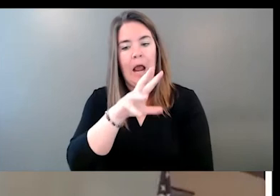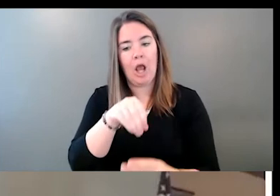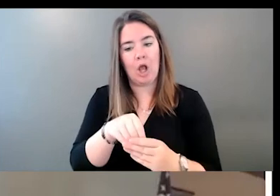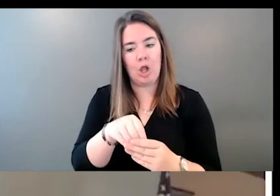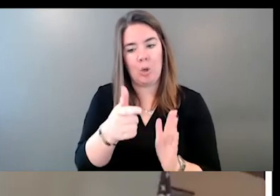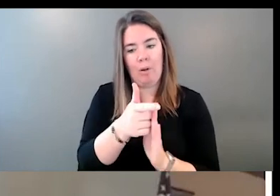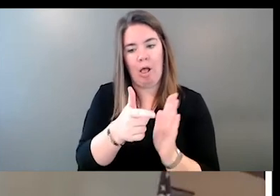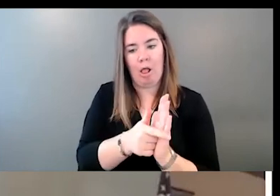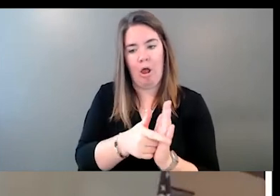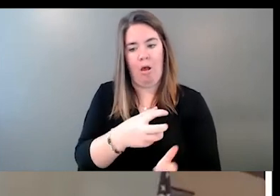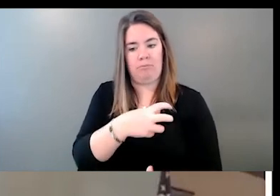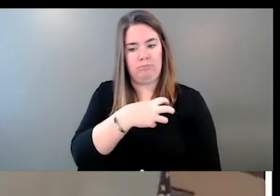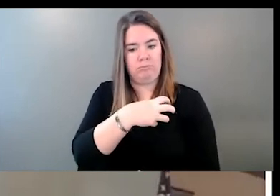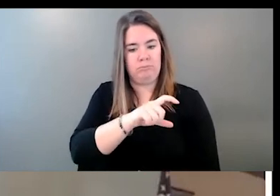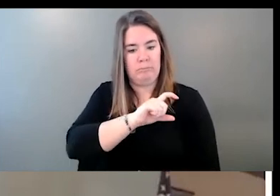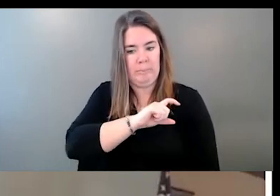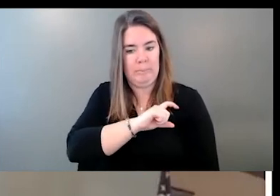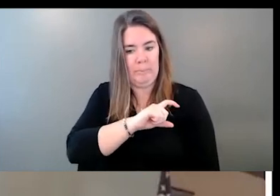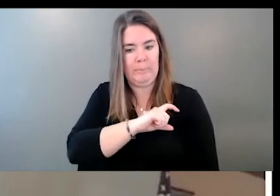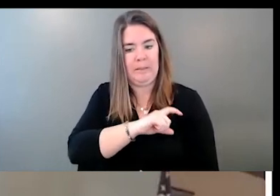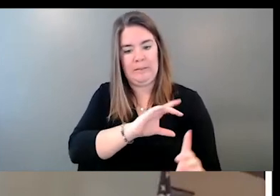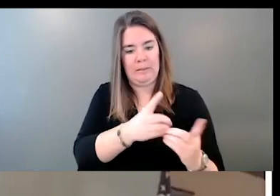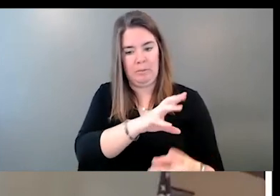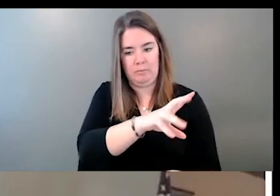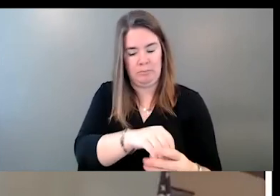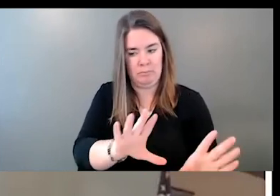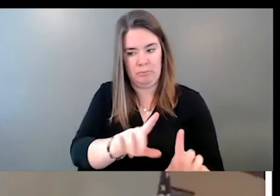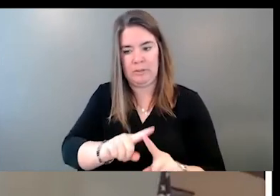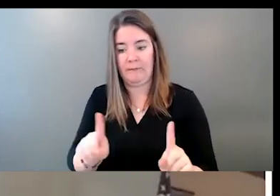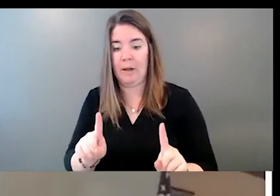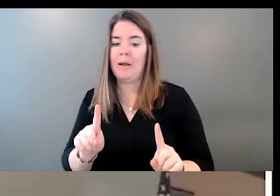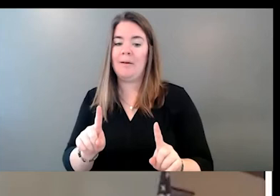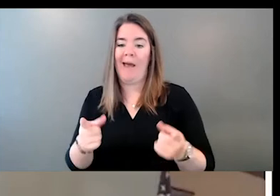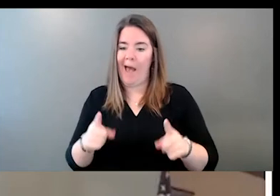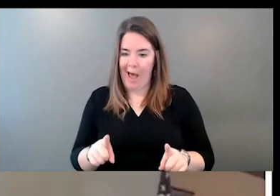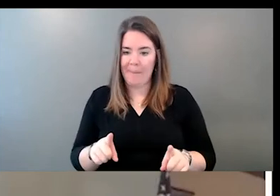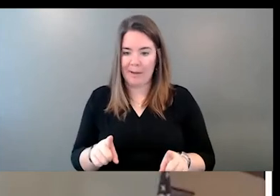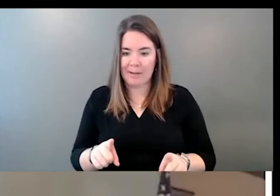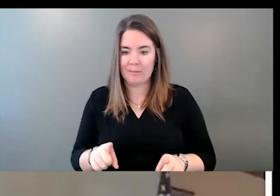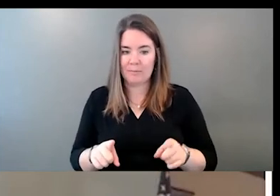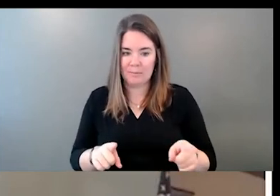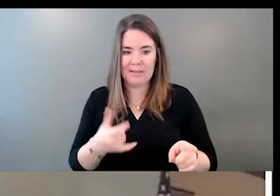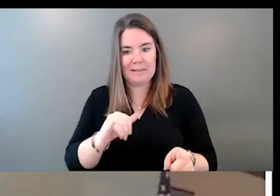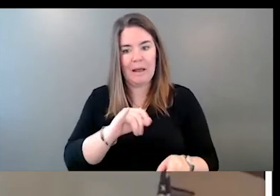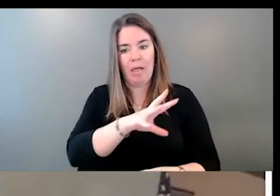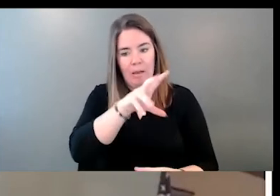lives responding to domestic violence incidents in the past year, they were involved in the death of 6 perpetrators.